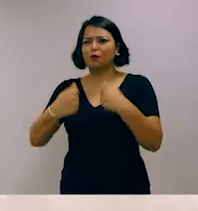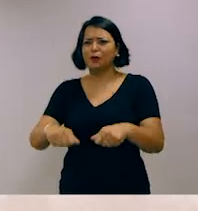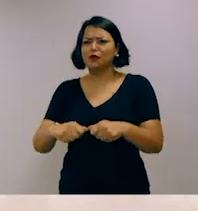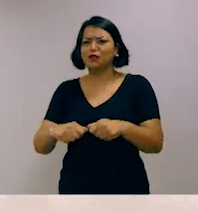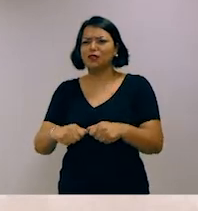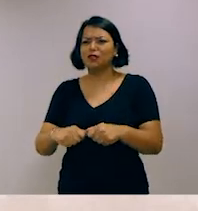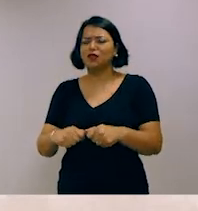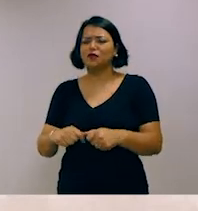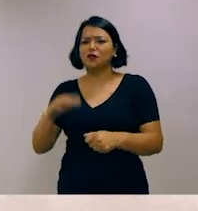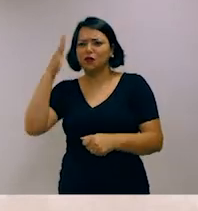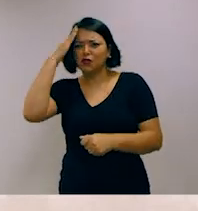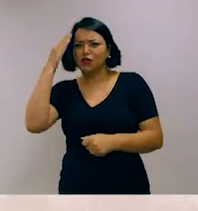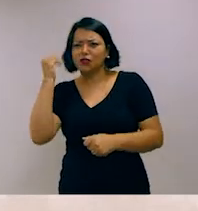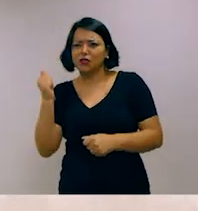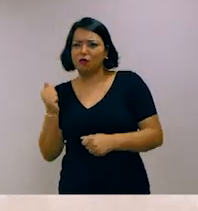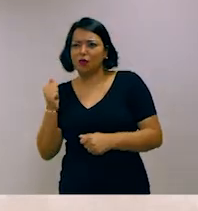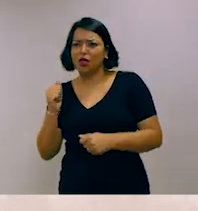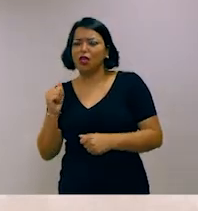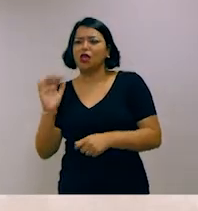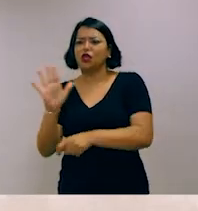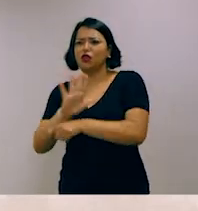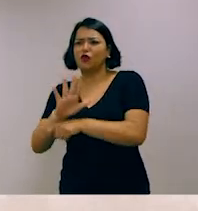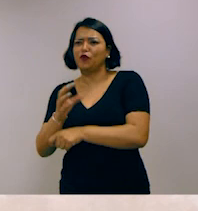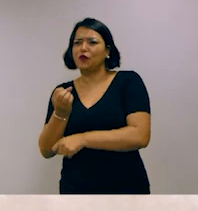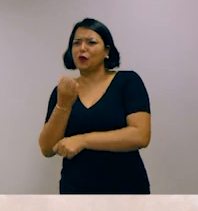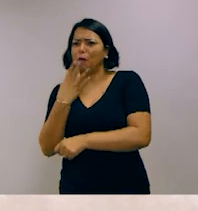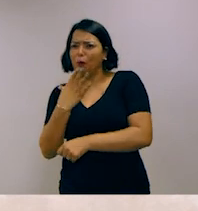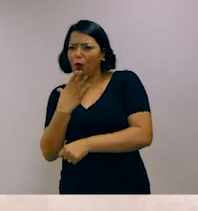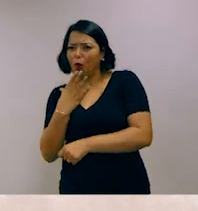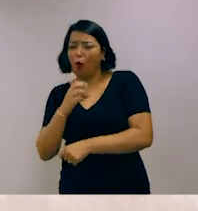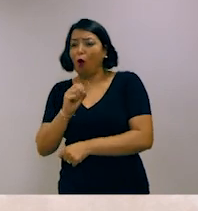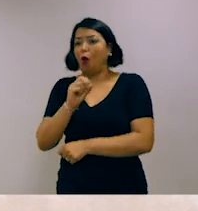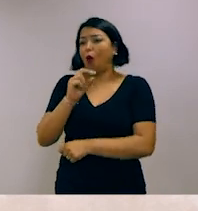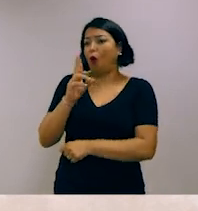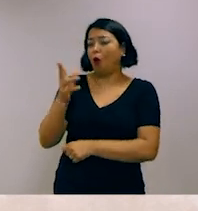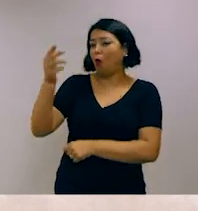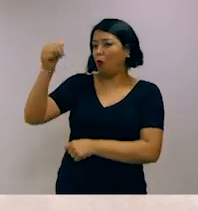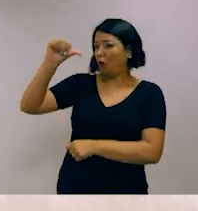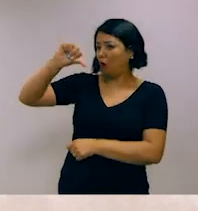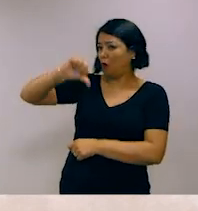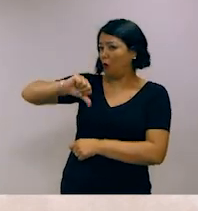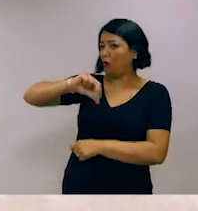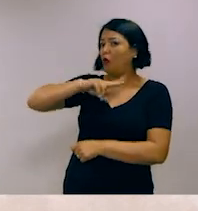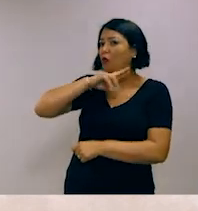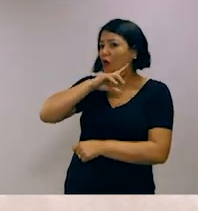Disney of $170 million. Is it possible for you to forecast the